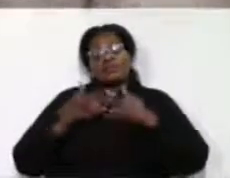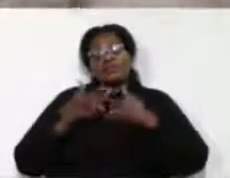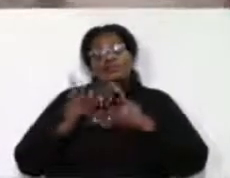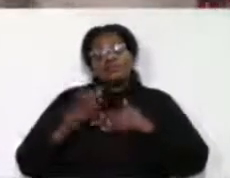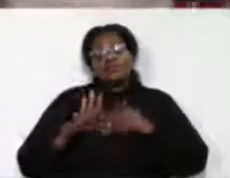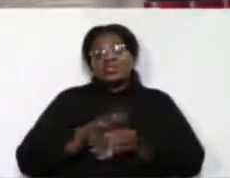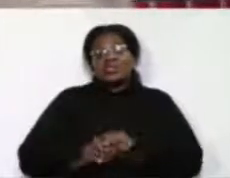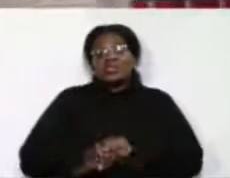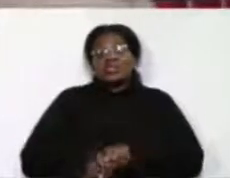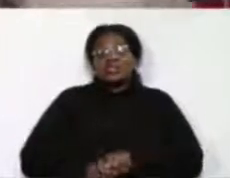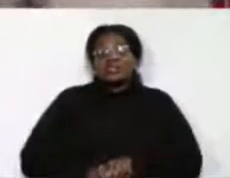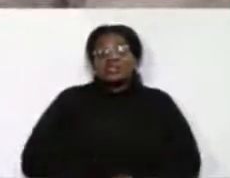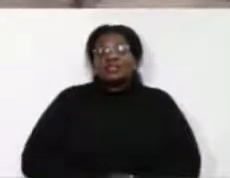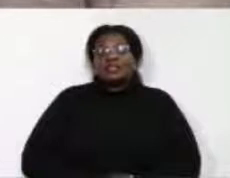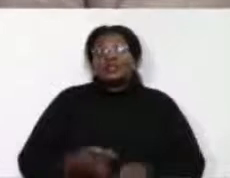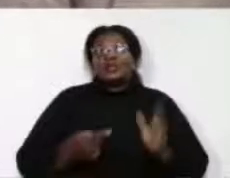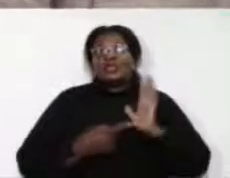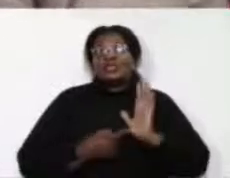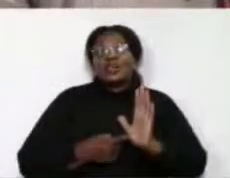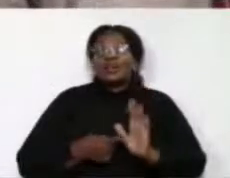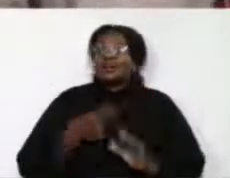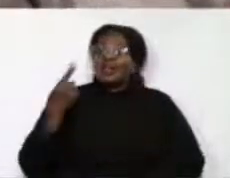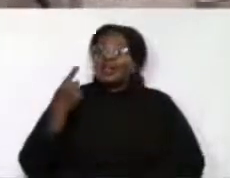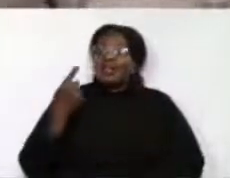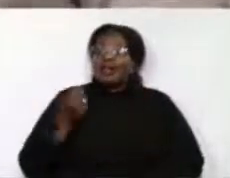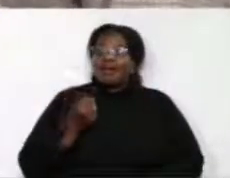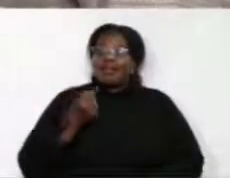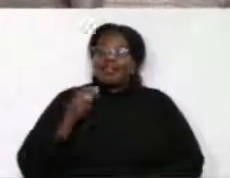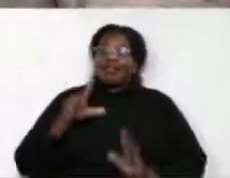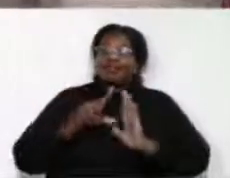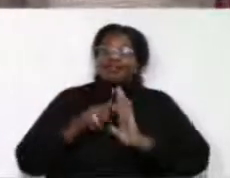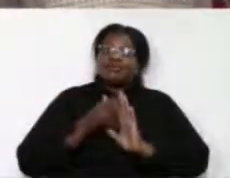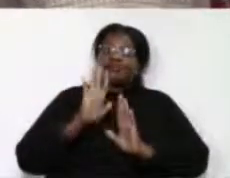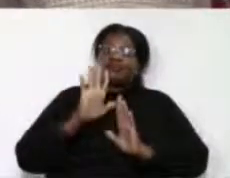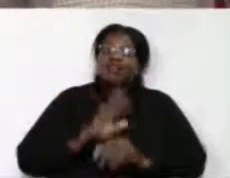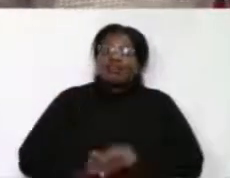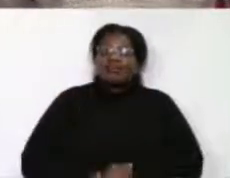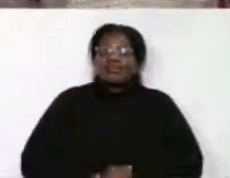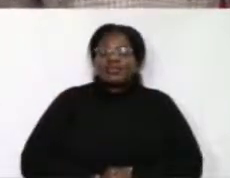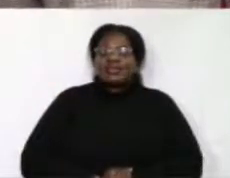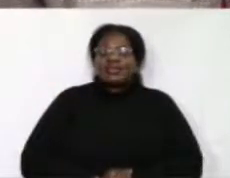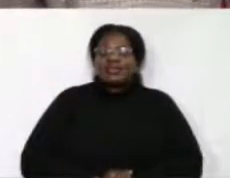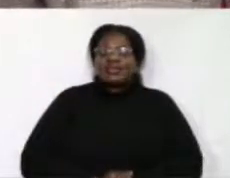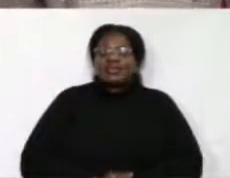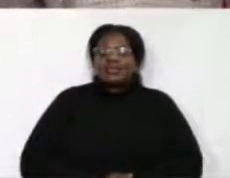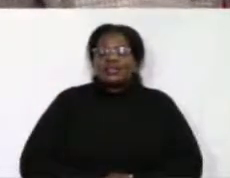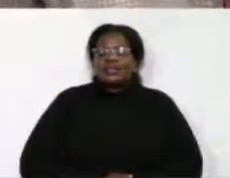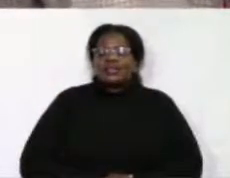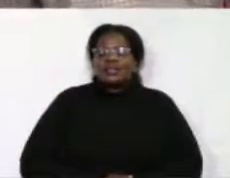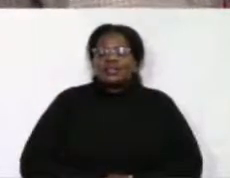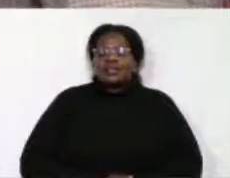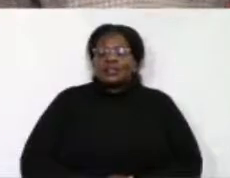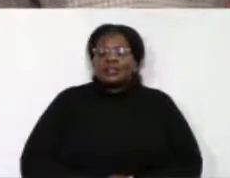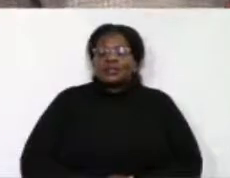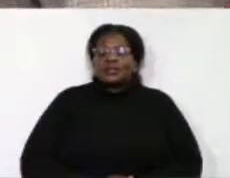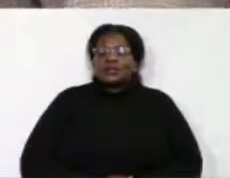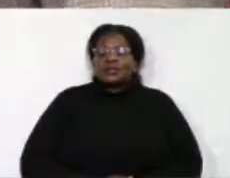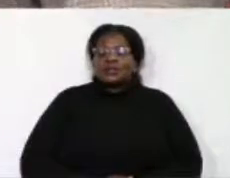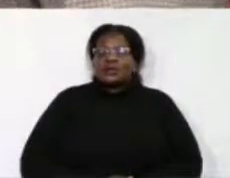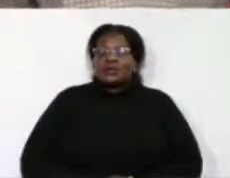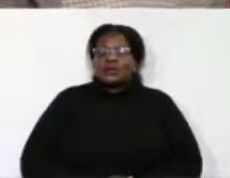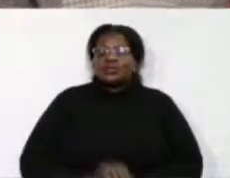being shown signs of 5 minutes, and I'm doubting. So I've skipped the sheet on restaurants, because